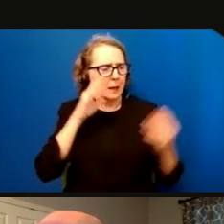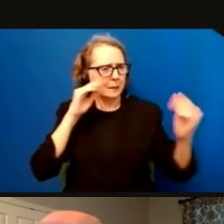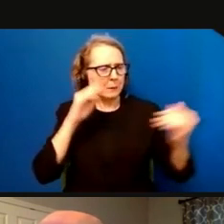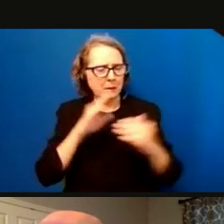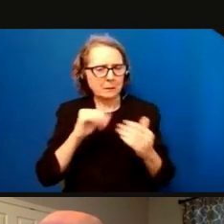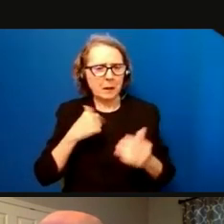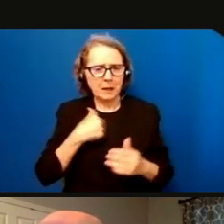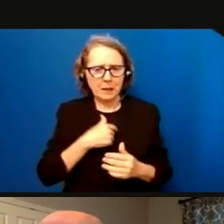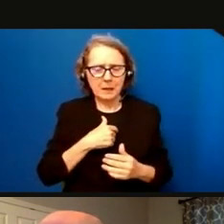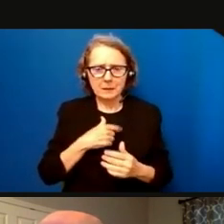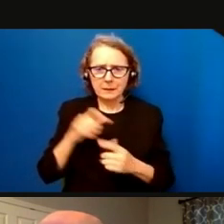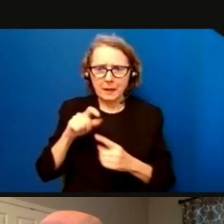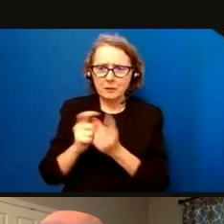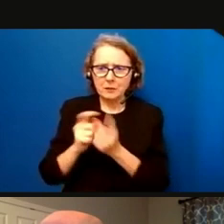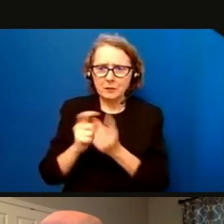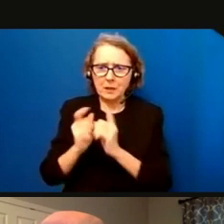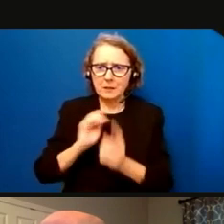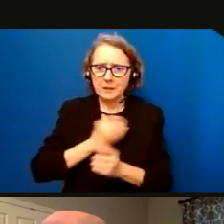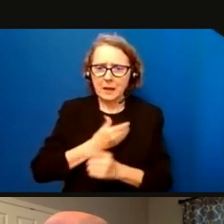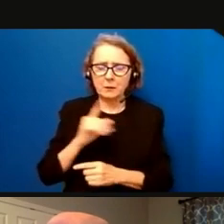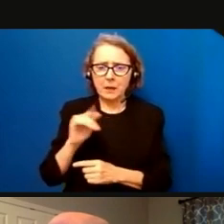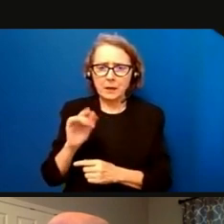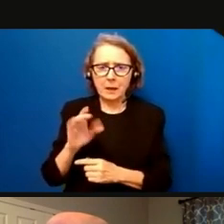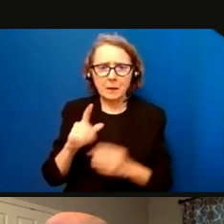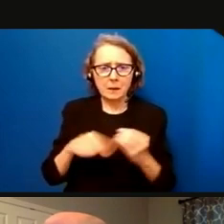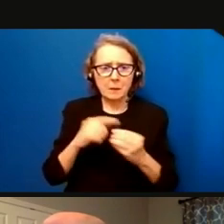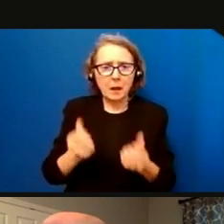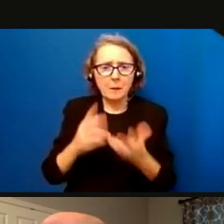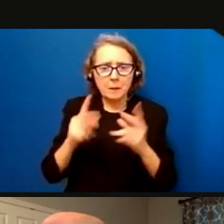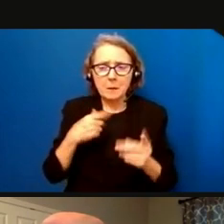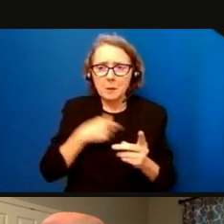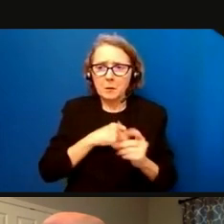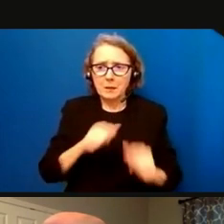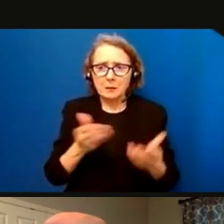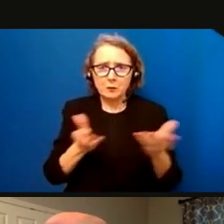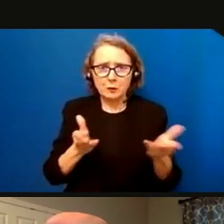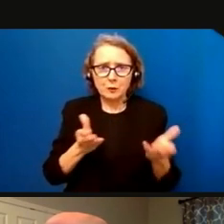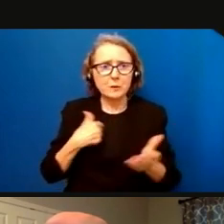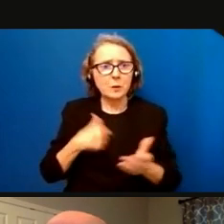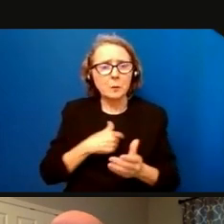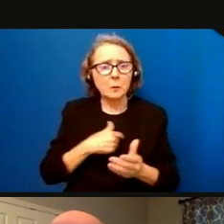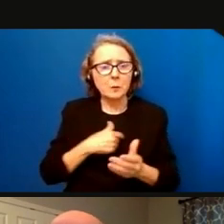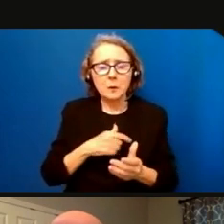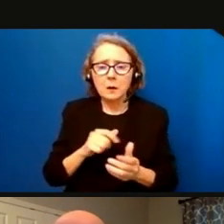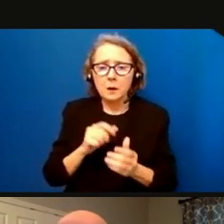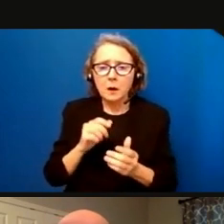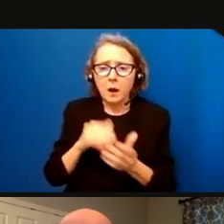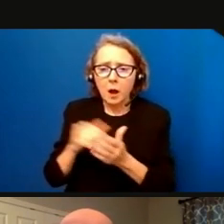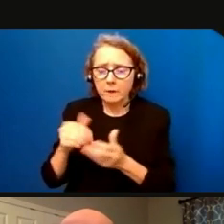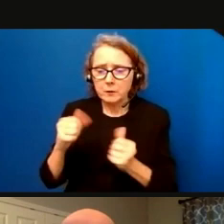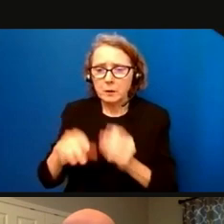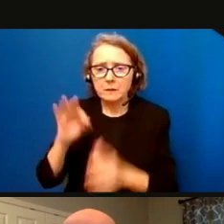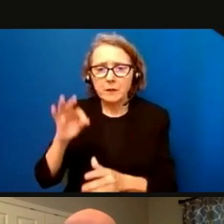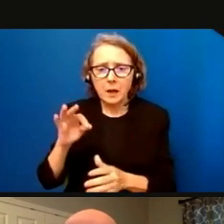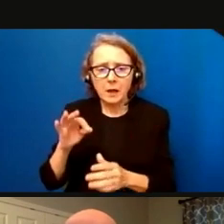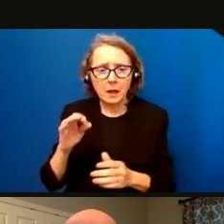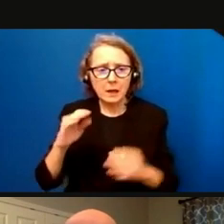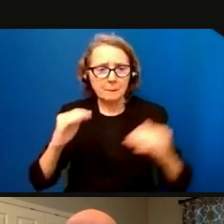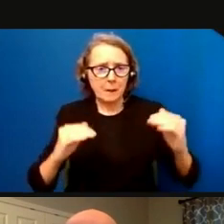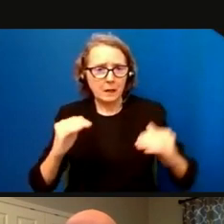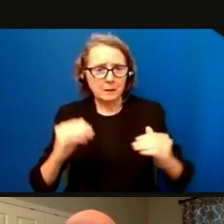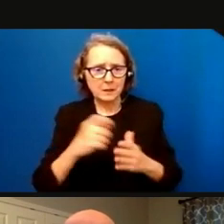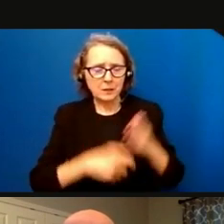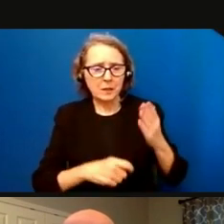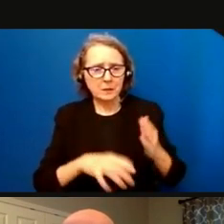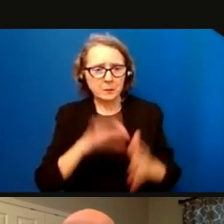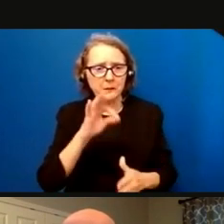actually serve with our voucher program. And we are constantly trying to find those offset costs that we can apply for through